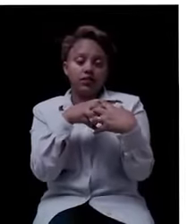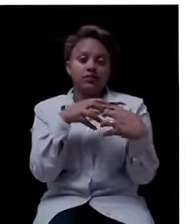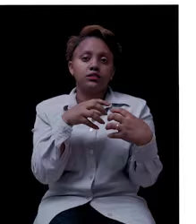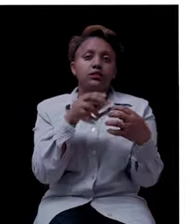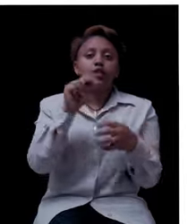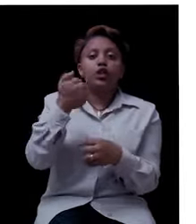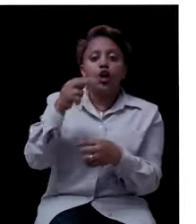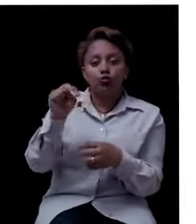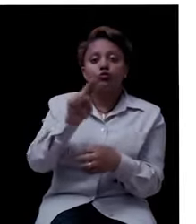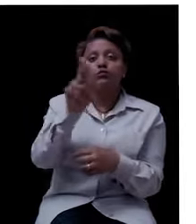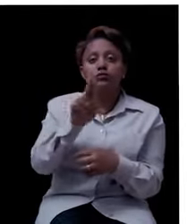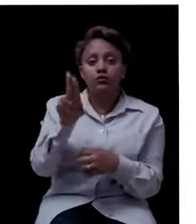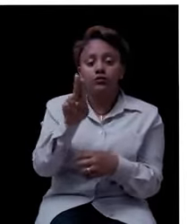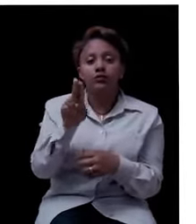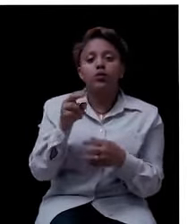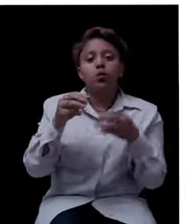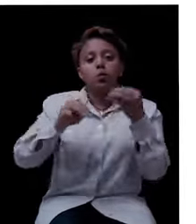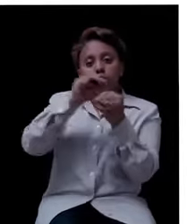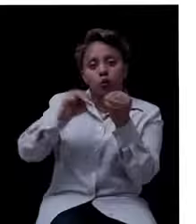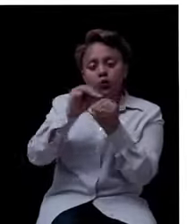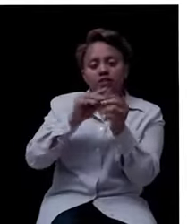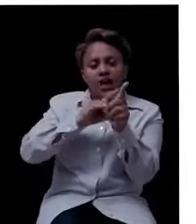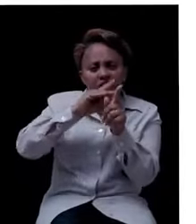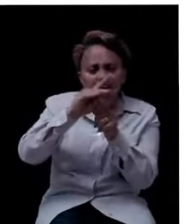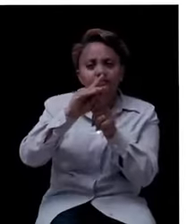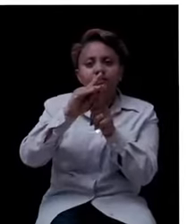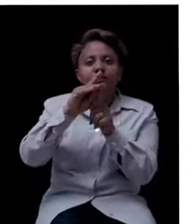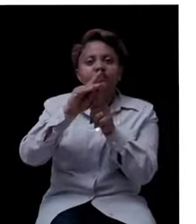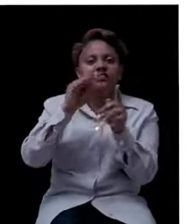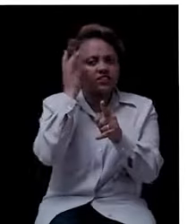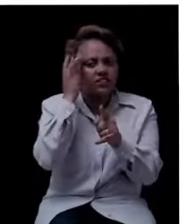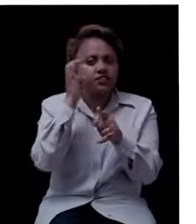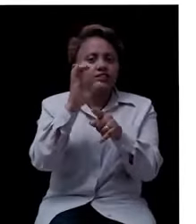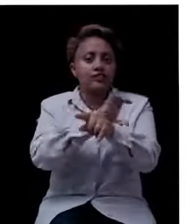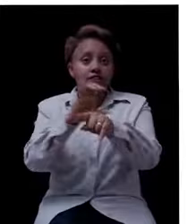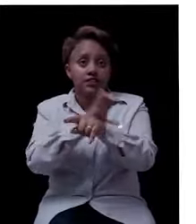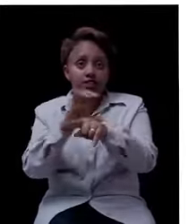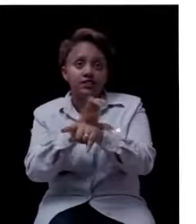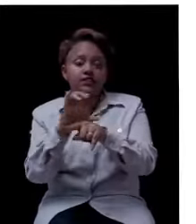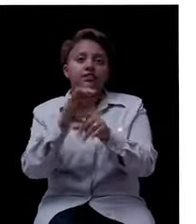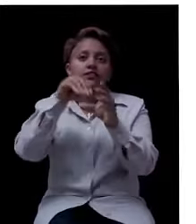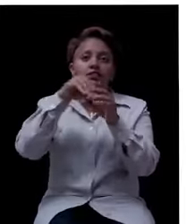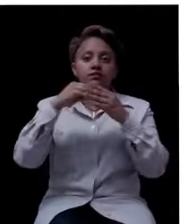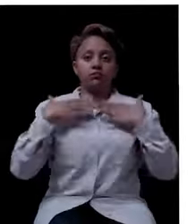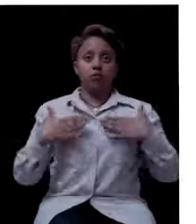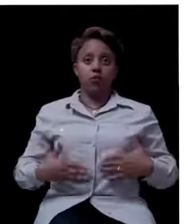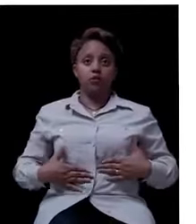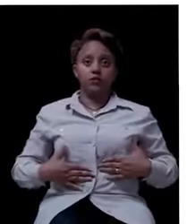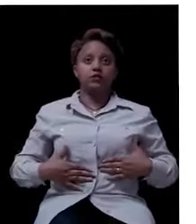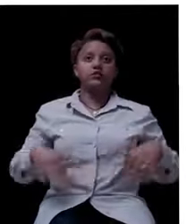drugs directly to diseased cells in your body, which will significantly reduce the damage treatment of